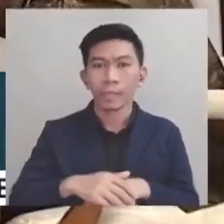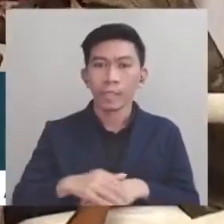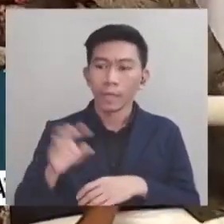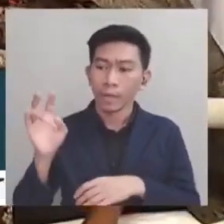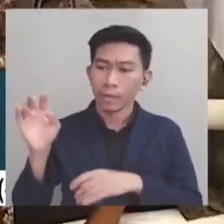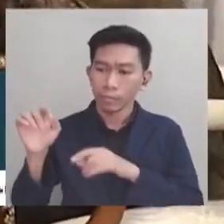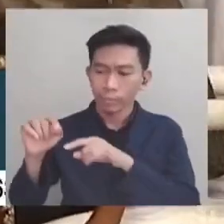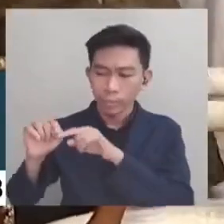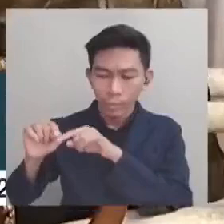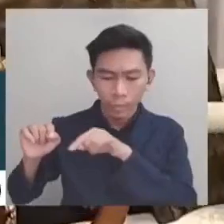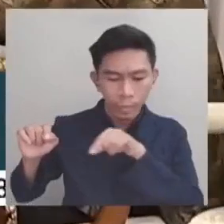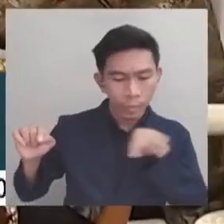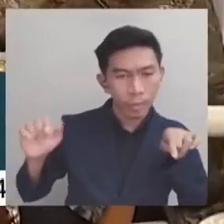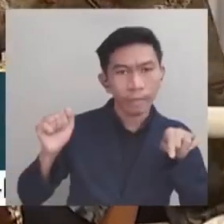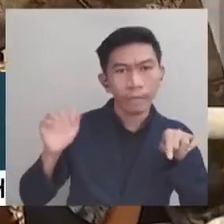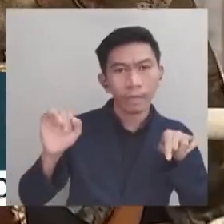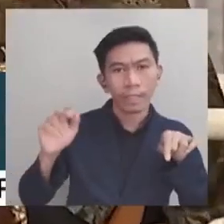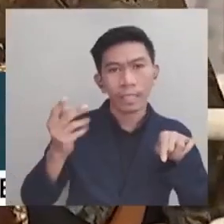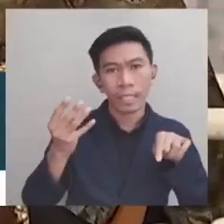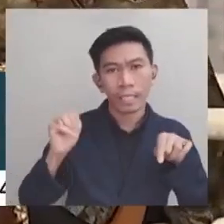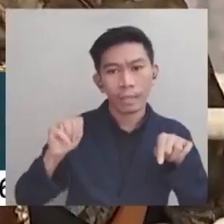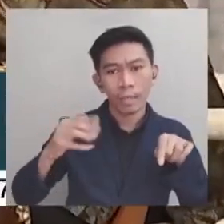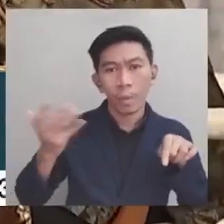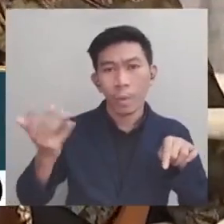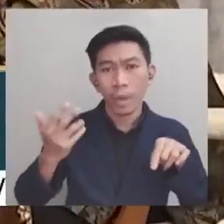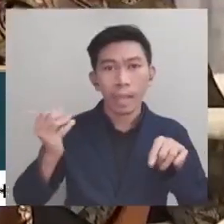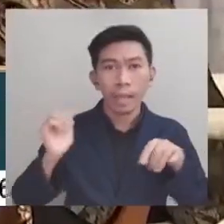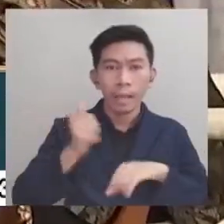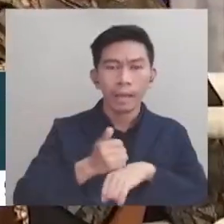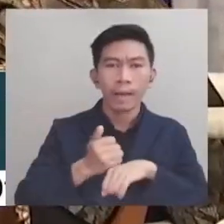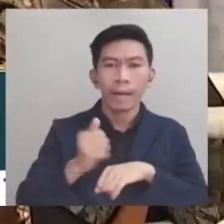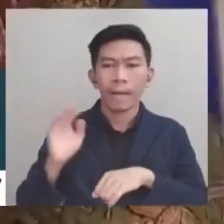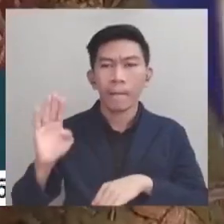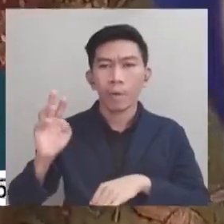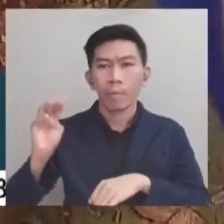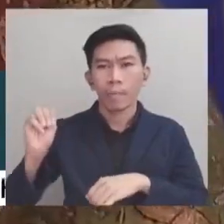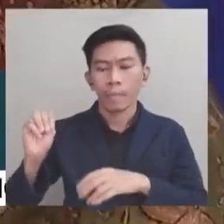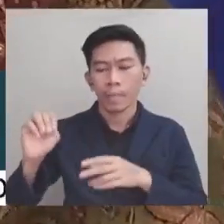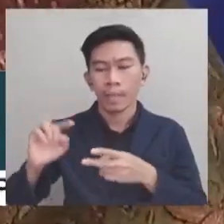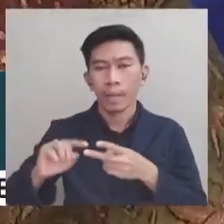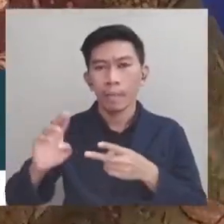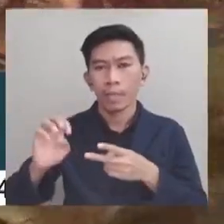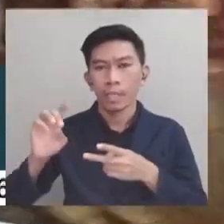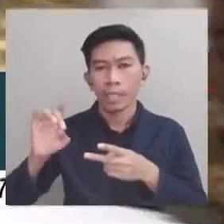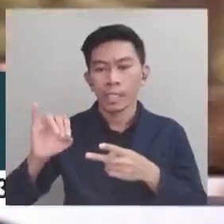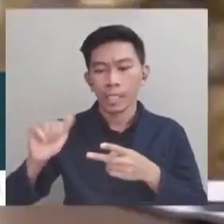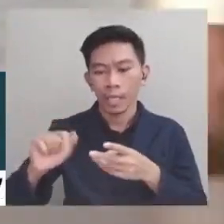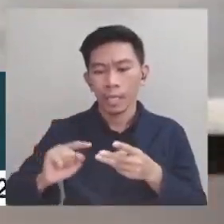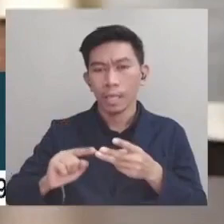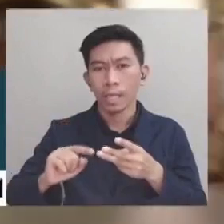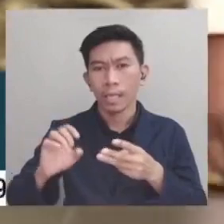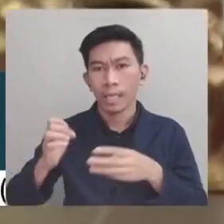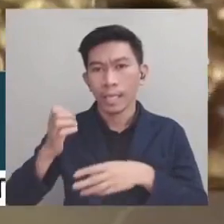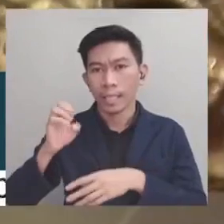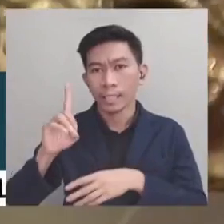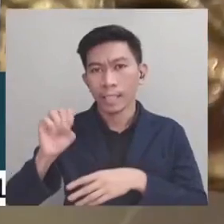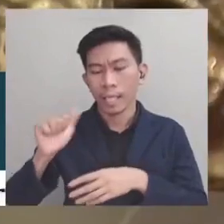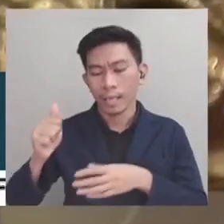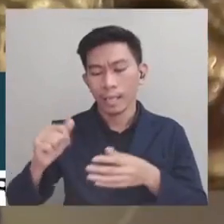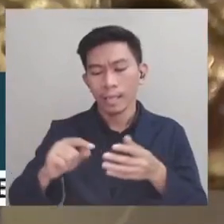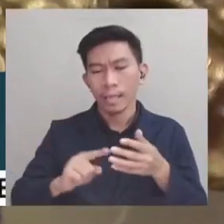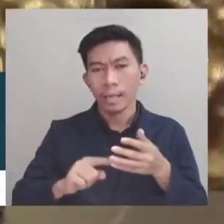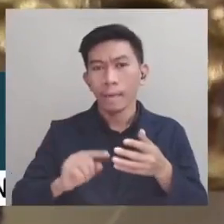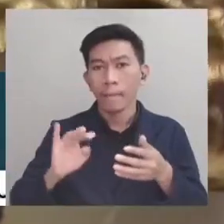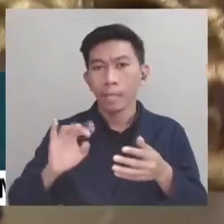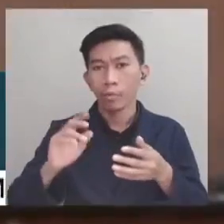and viaduct structures will rise in Blumentritt, Buendia, EDSA, Senit, Bikutan, and Sukat, and some of these stations would be